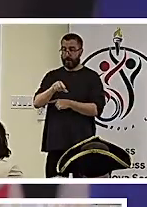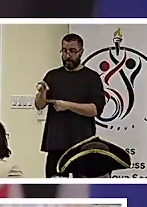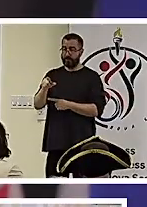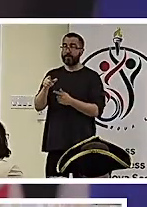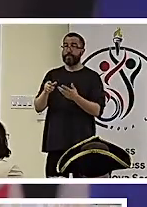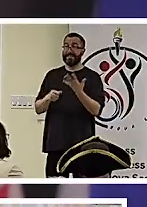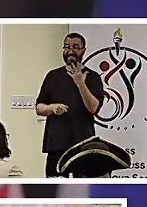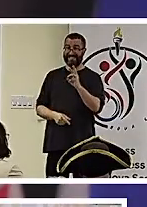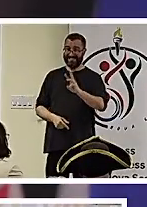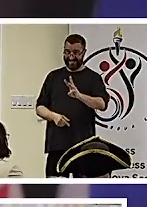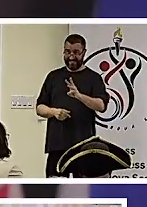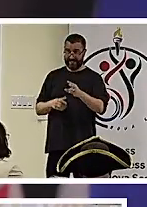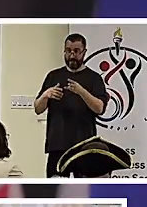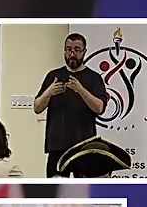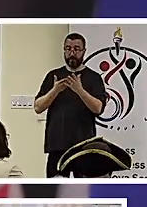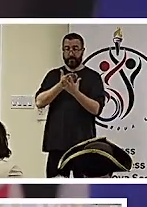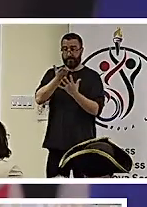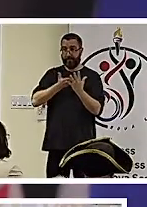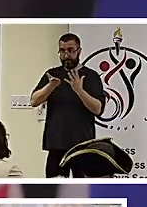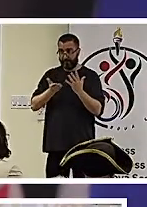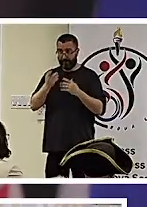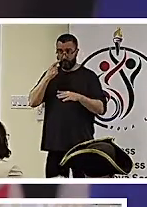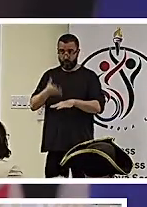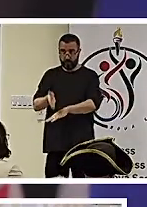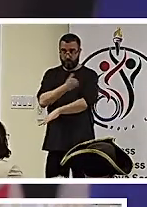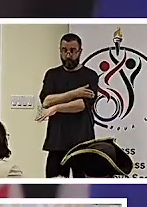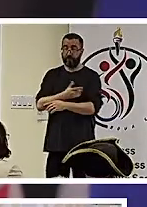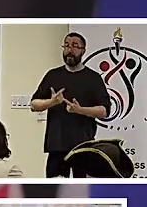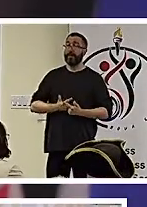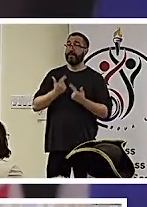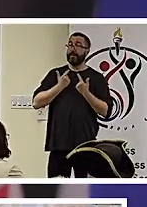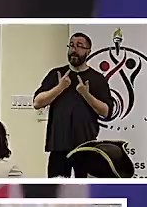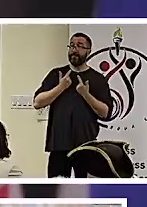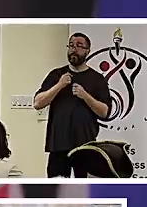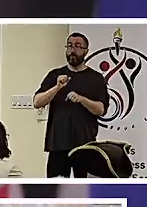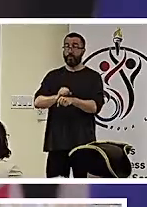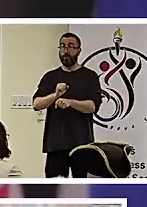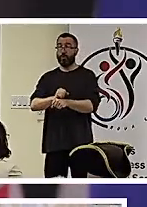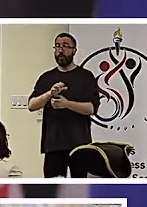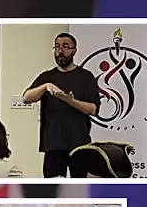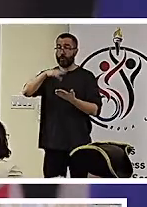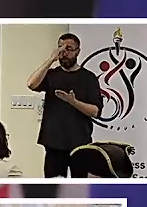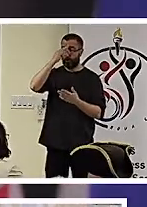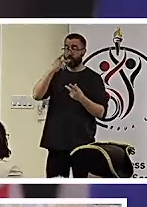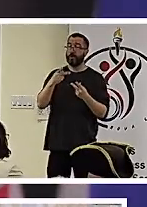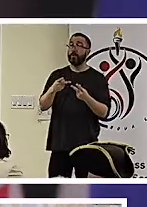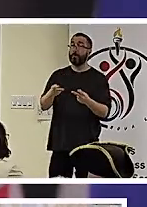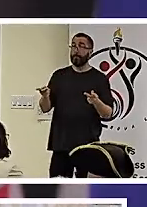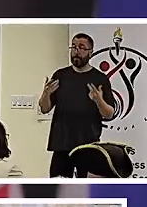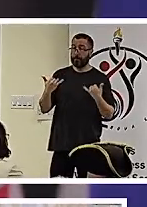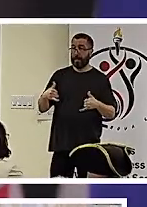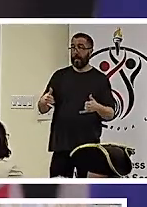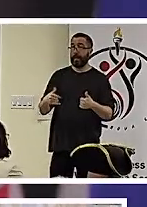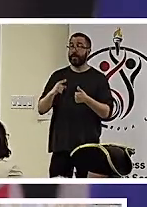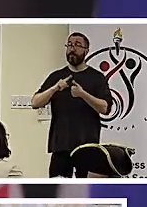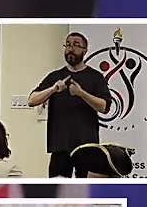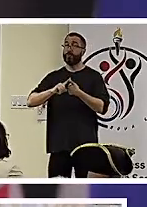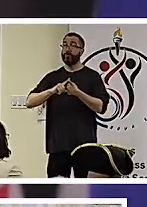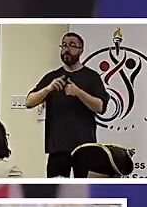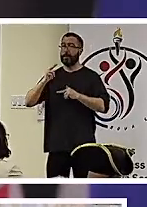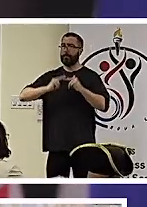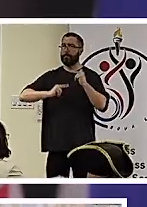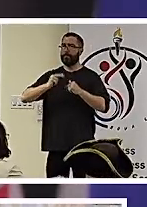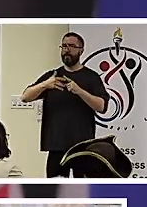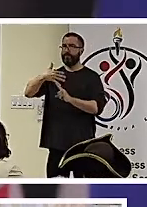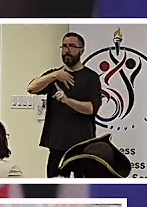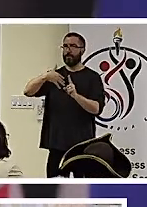key areas to improve accessibility where we live, work, learn, and play. The first of these standards, the built environment, is